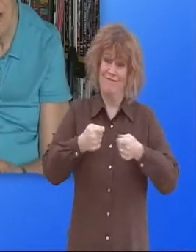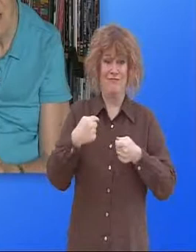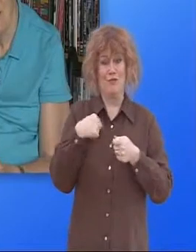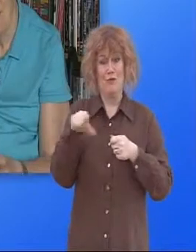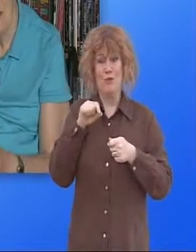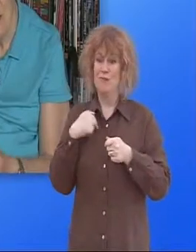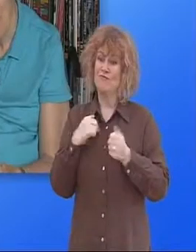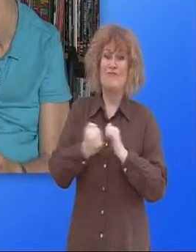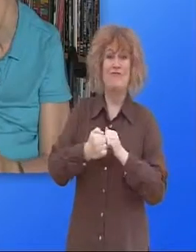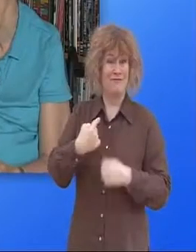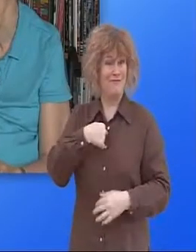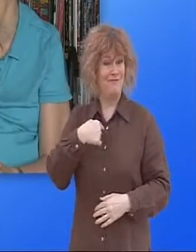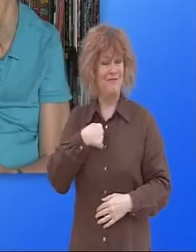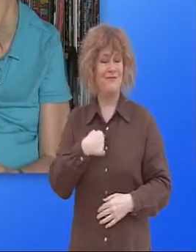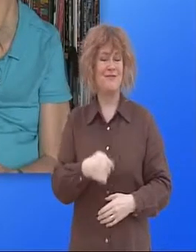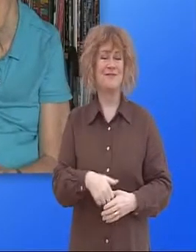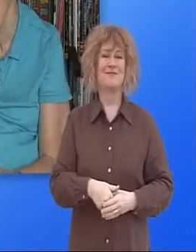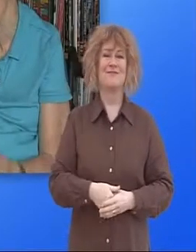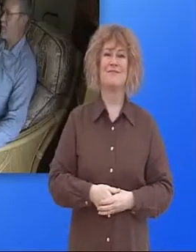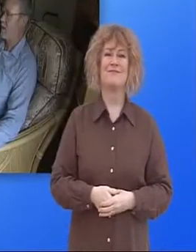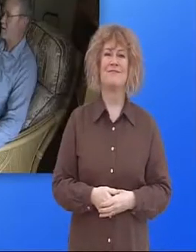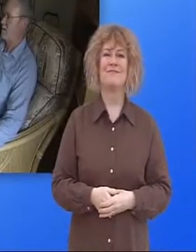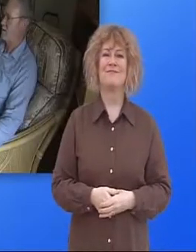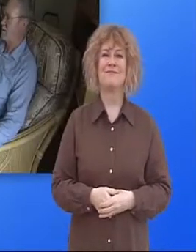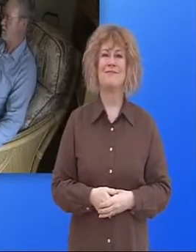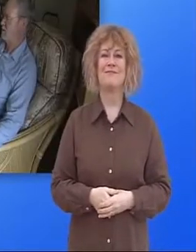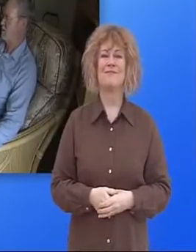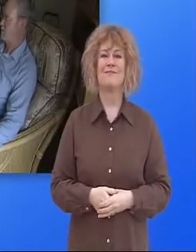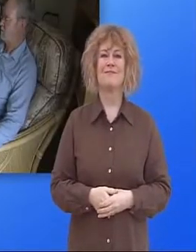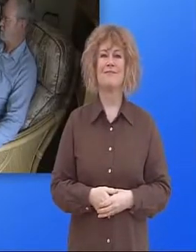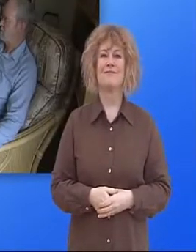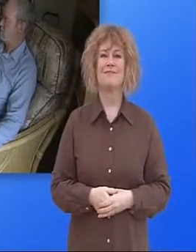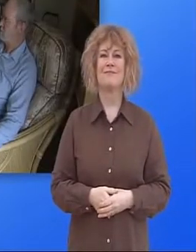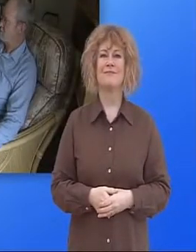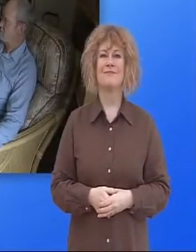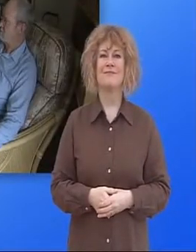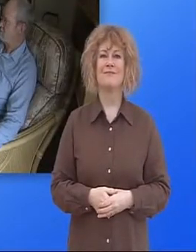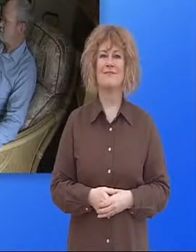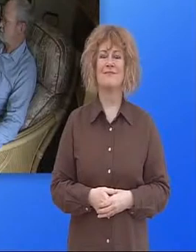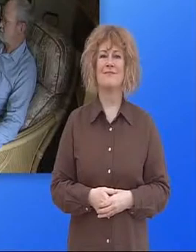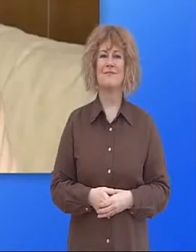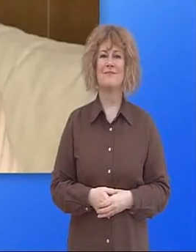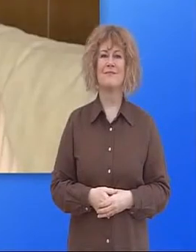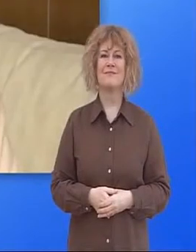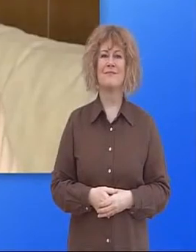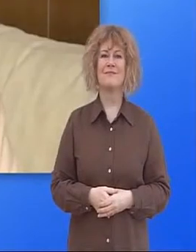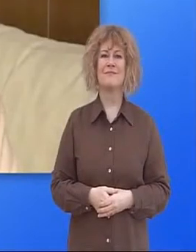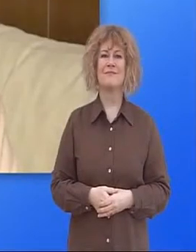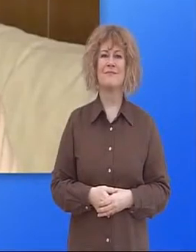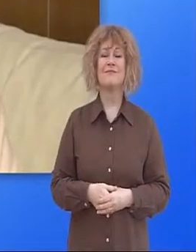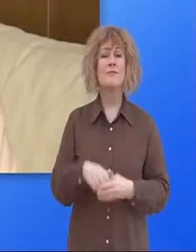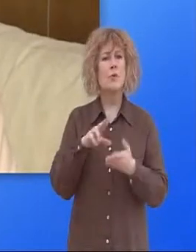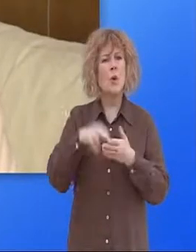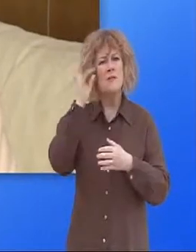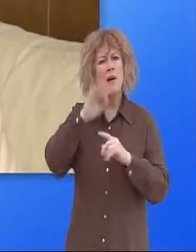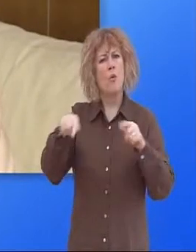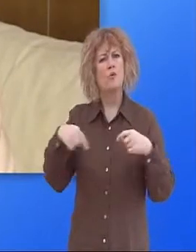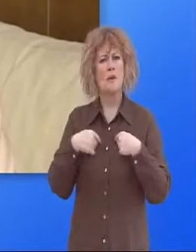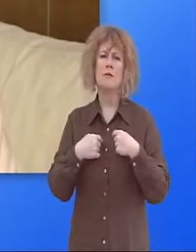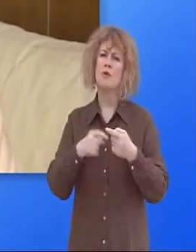to decide on the terms of their employment, everything. It's me. I'm choosing. Newcastle City Council